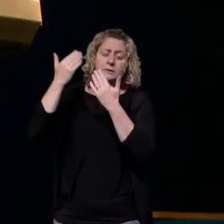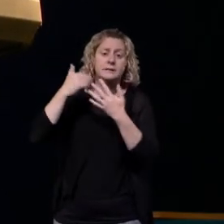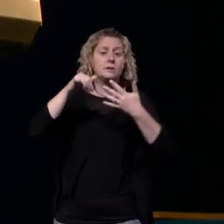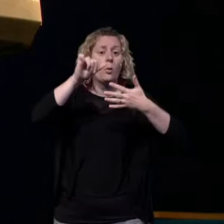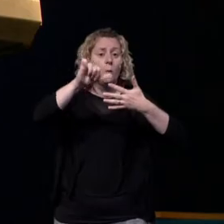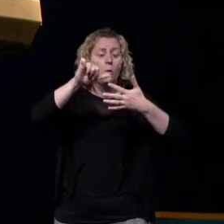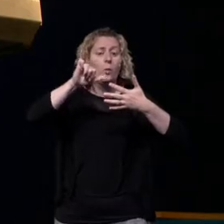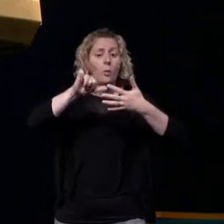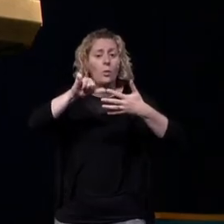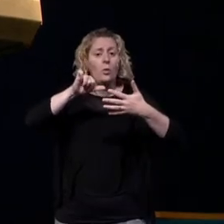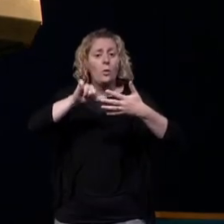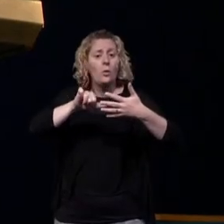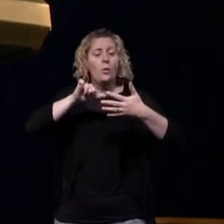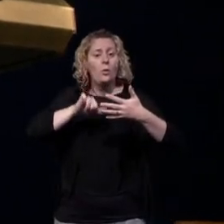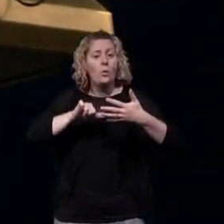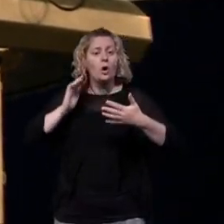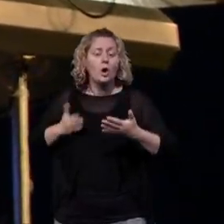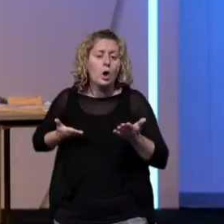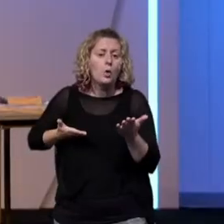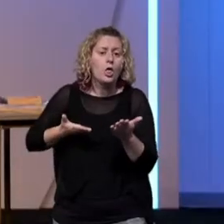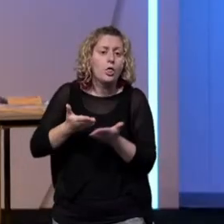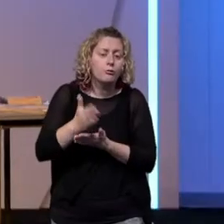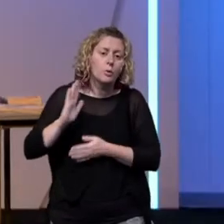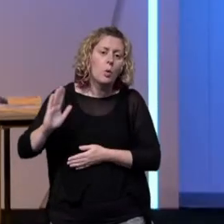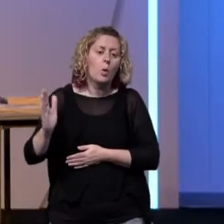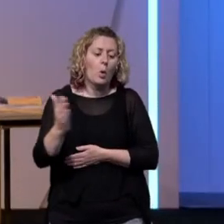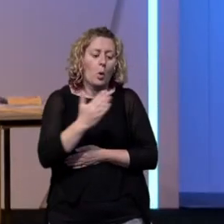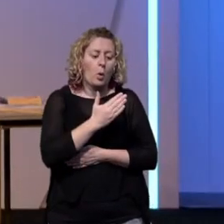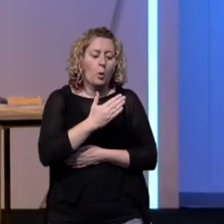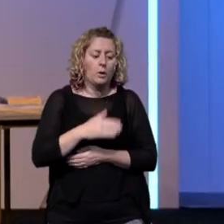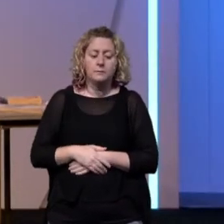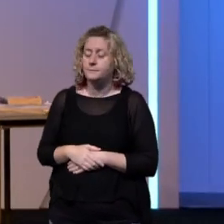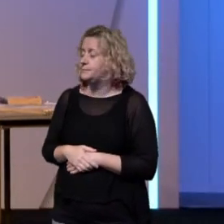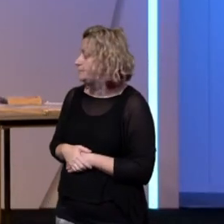an AAR call on my anger each day.